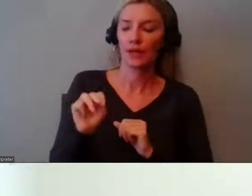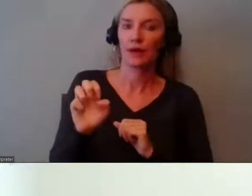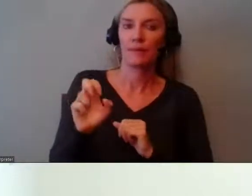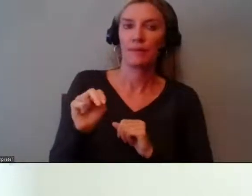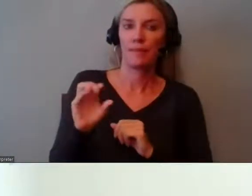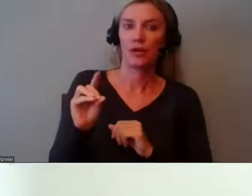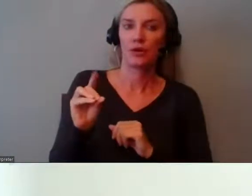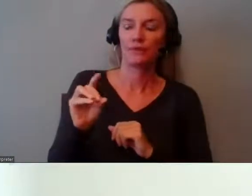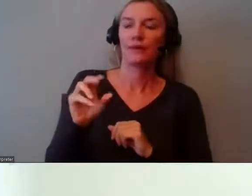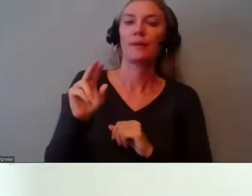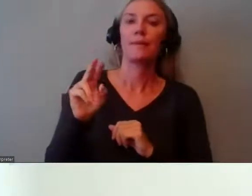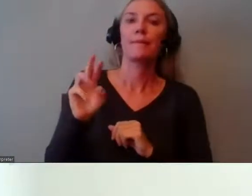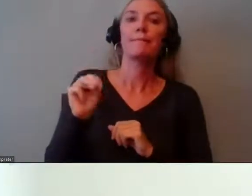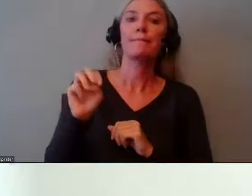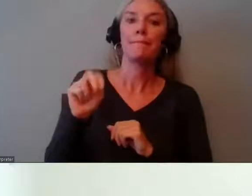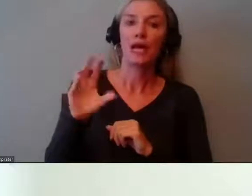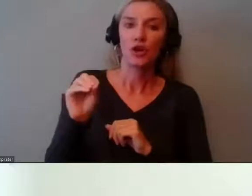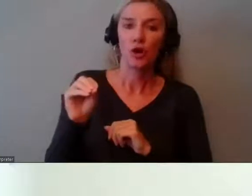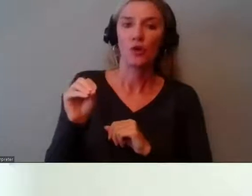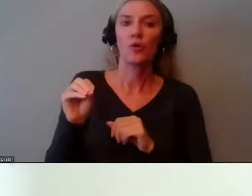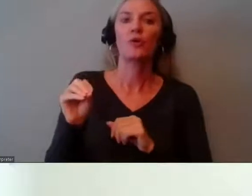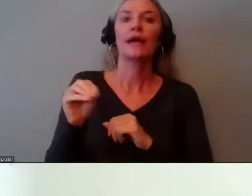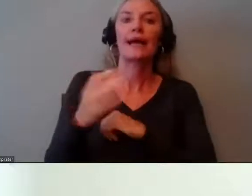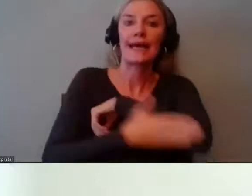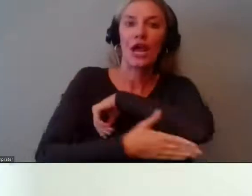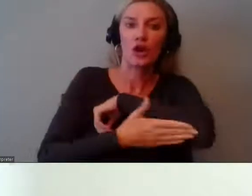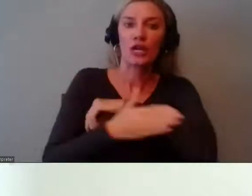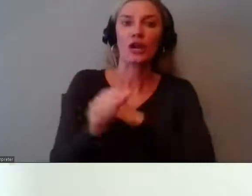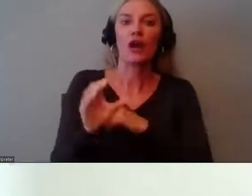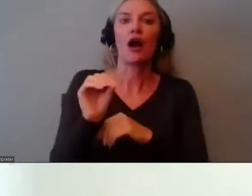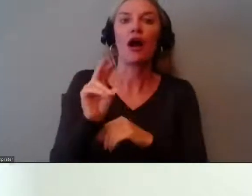Mendocino County Office of Education.